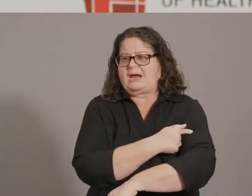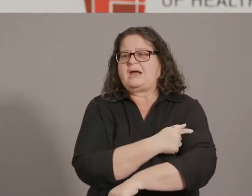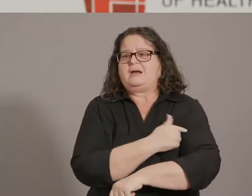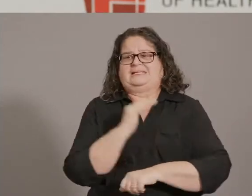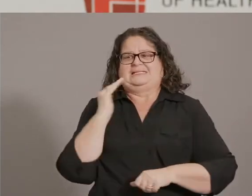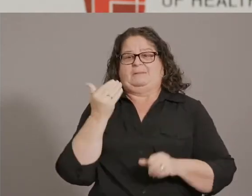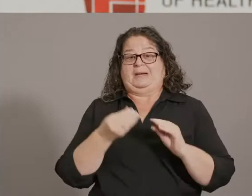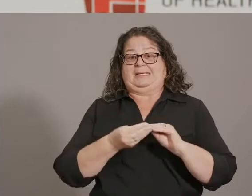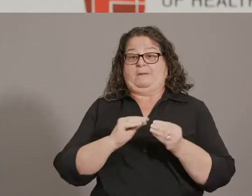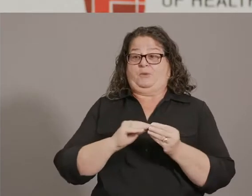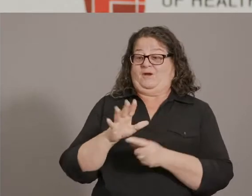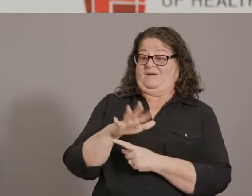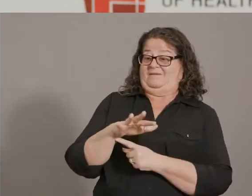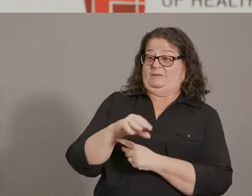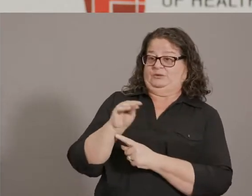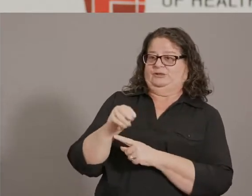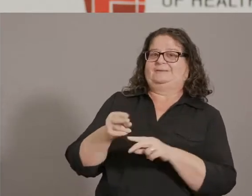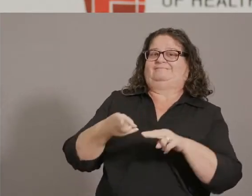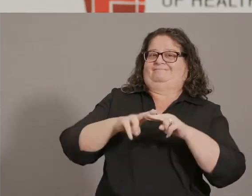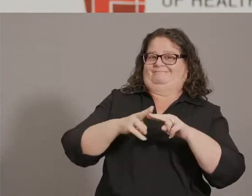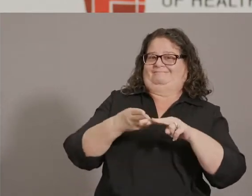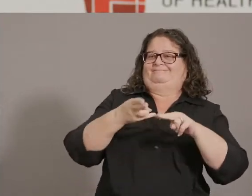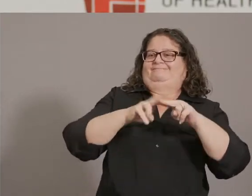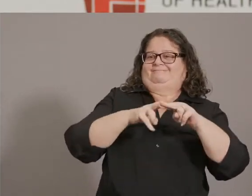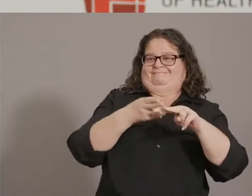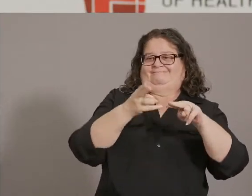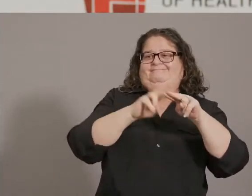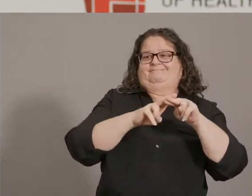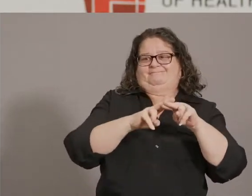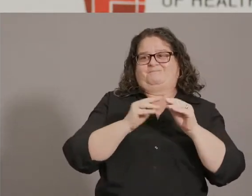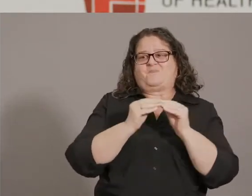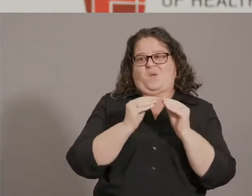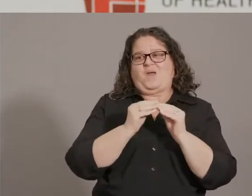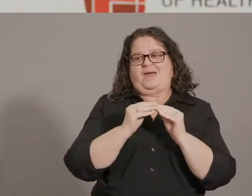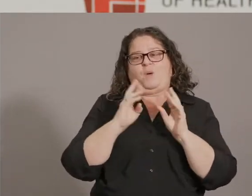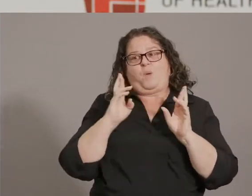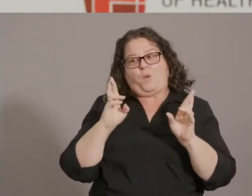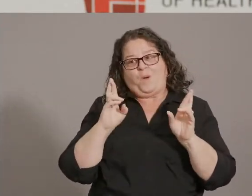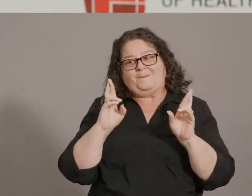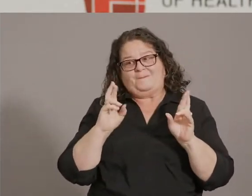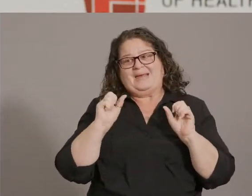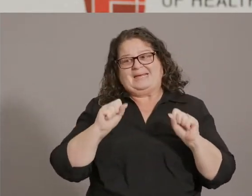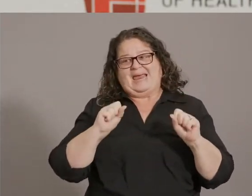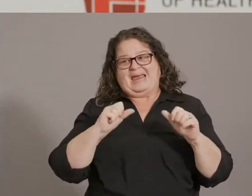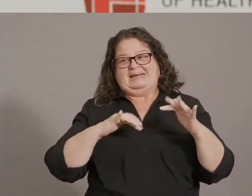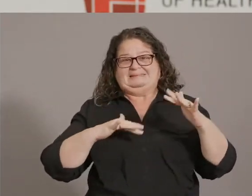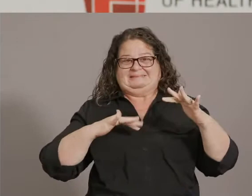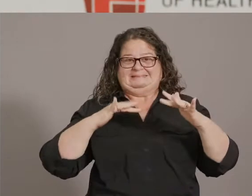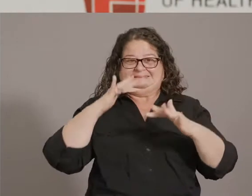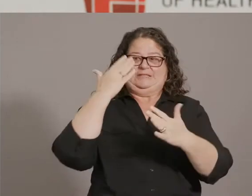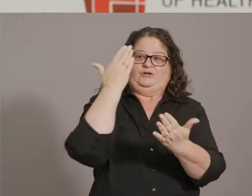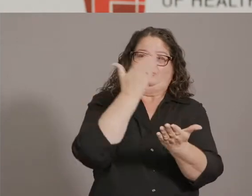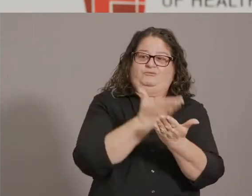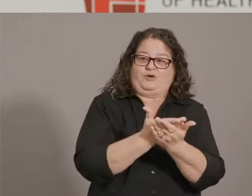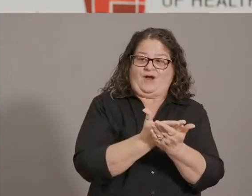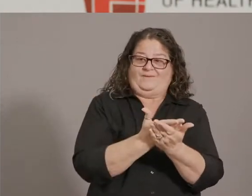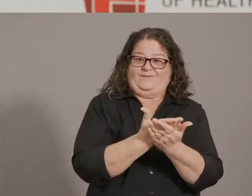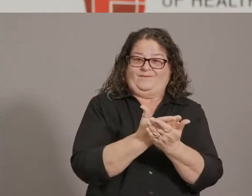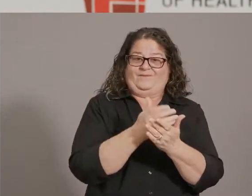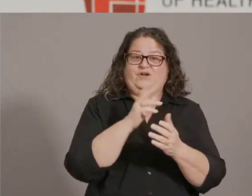higher. I'm hoping that we're able to reach that this summer and get to